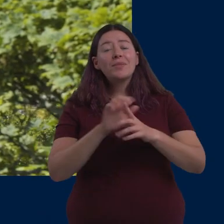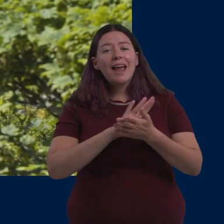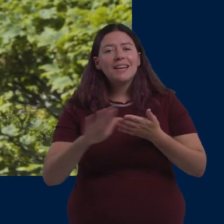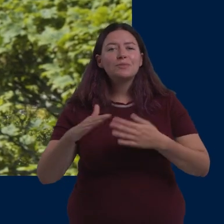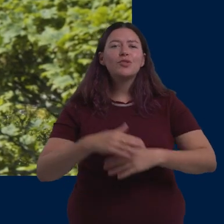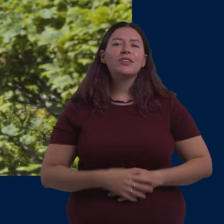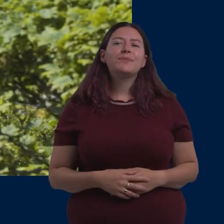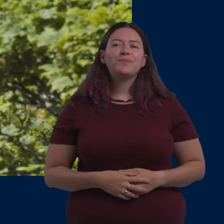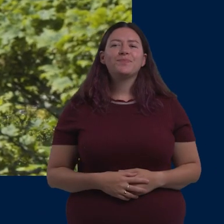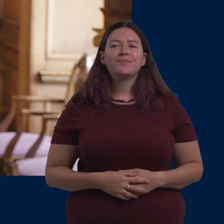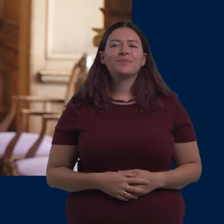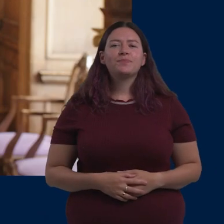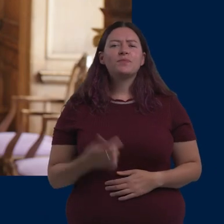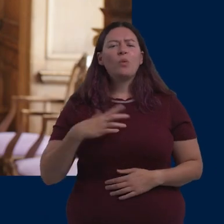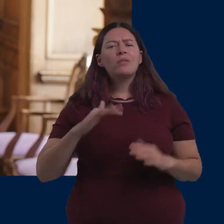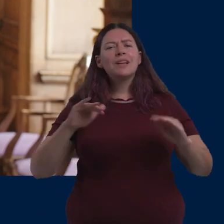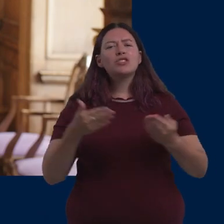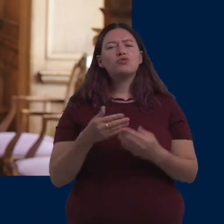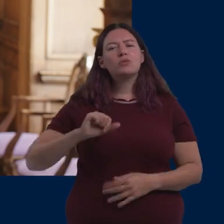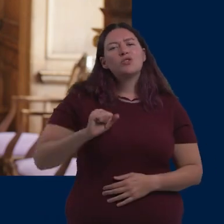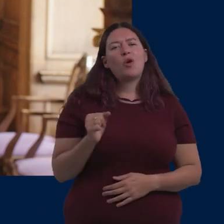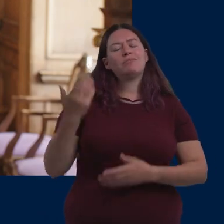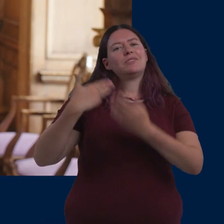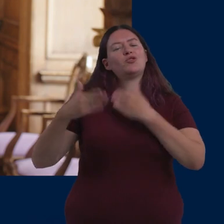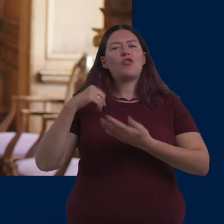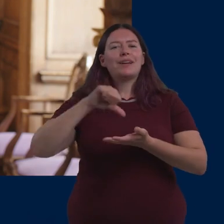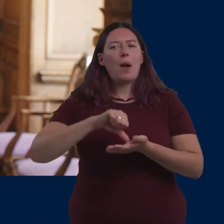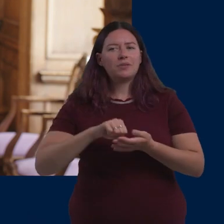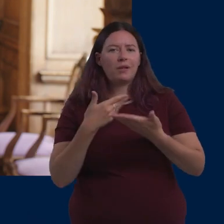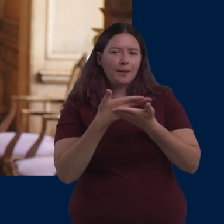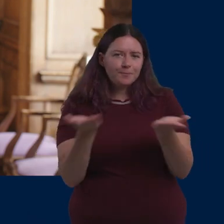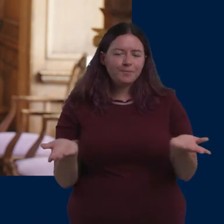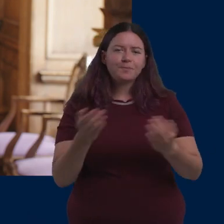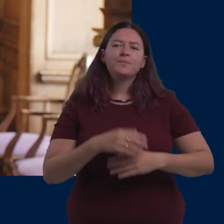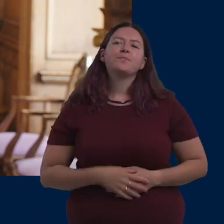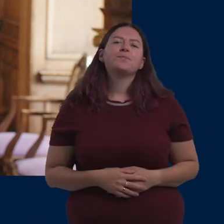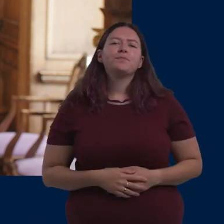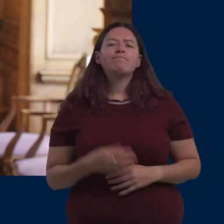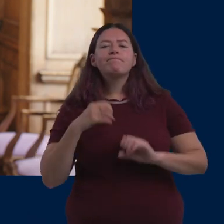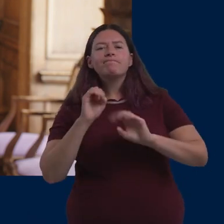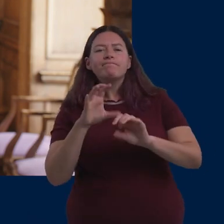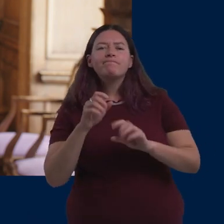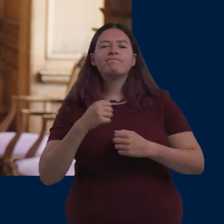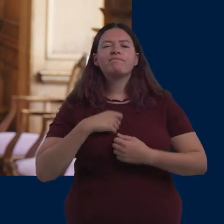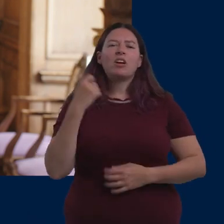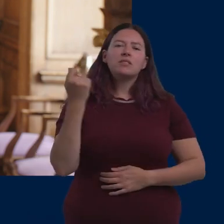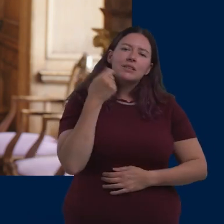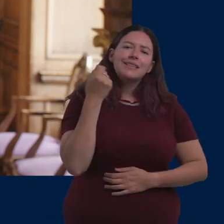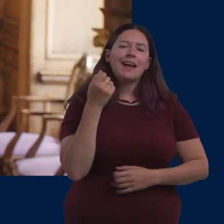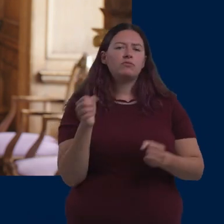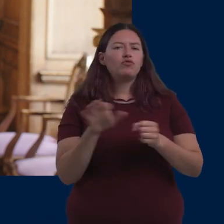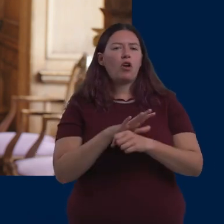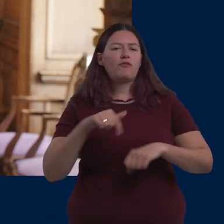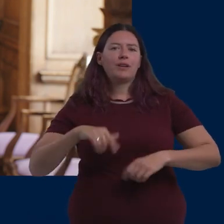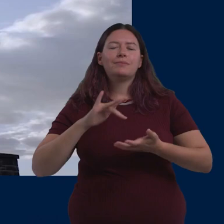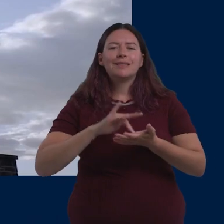Welcome to Edinburgh. I want to introduce Scotland's historic capital to you and to talk a bit about the success and the recovery